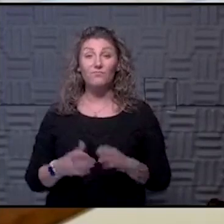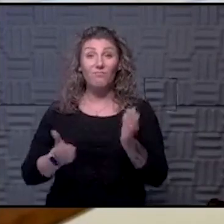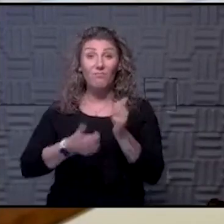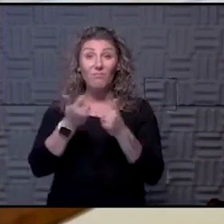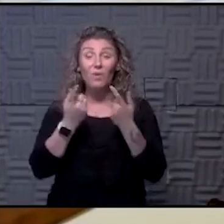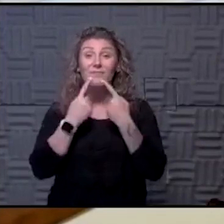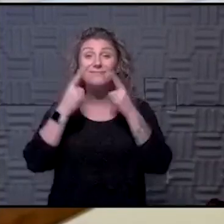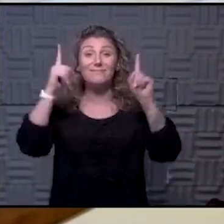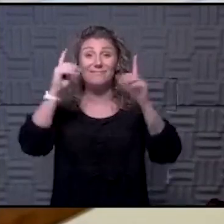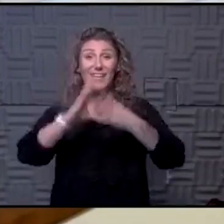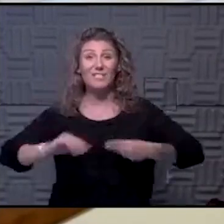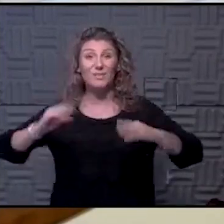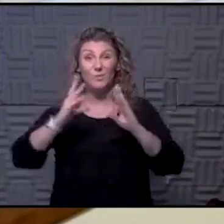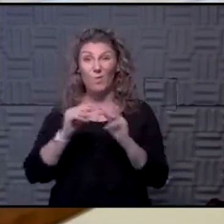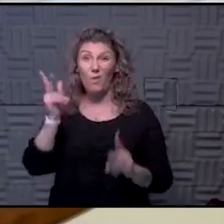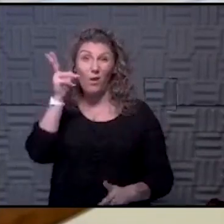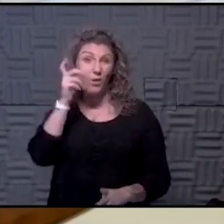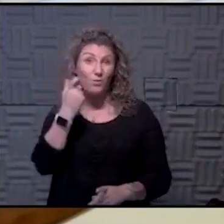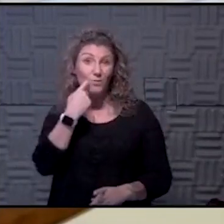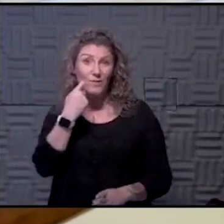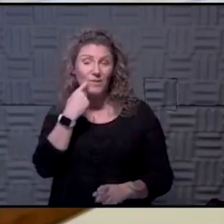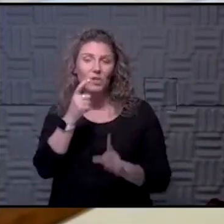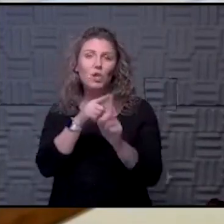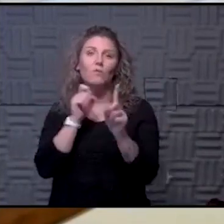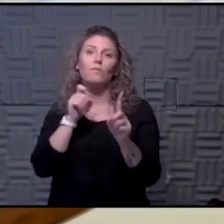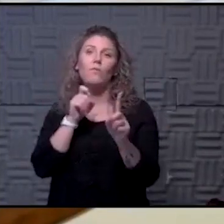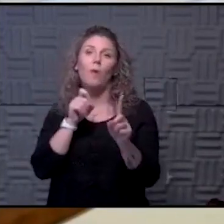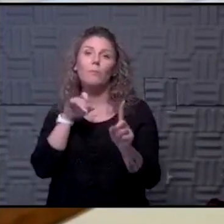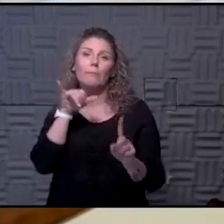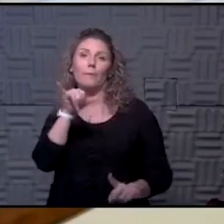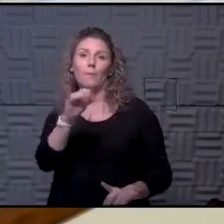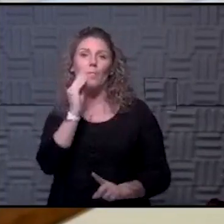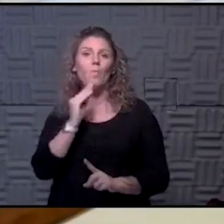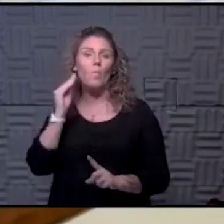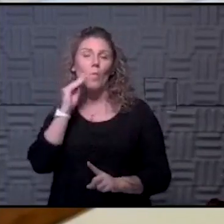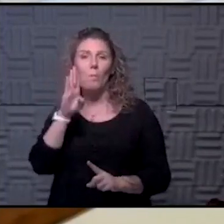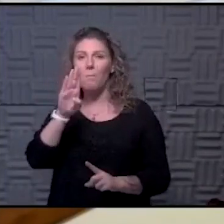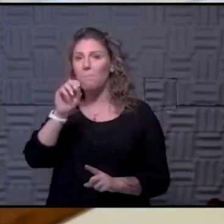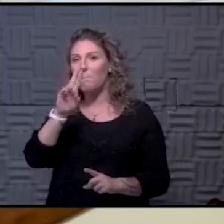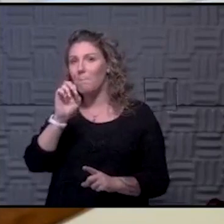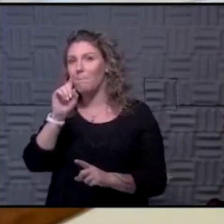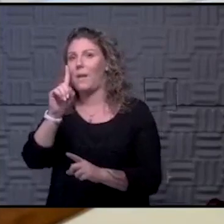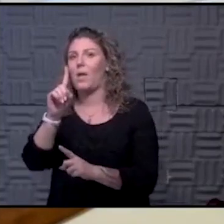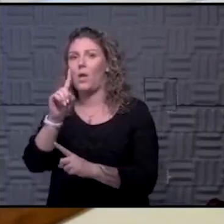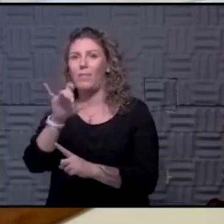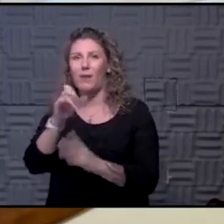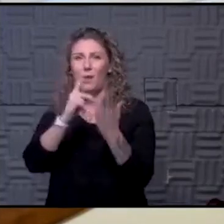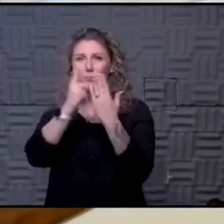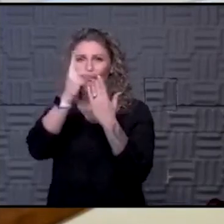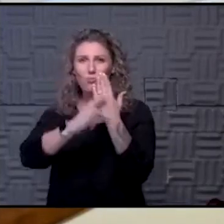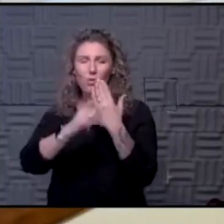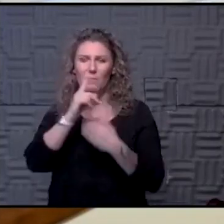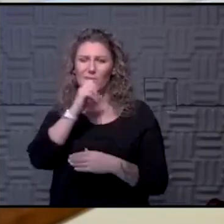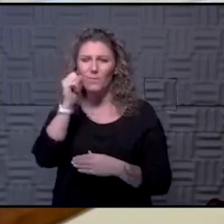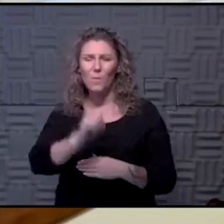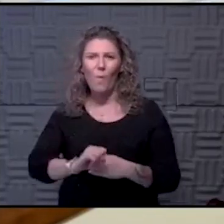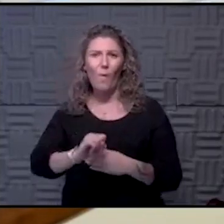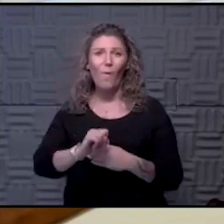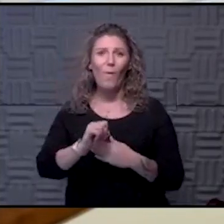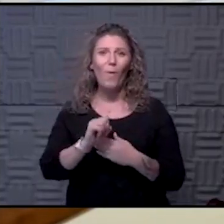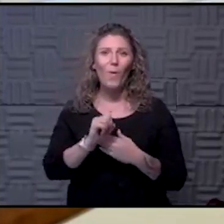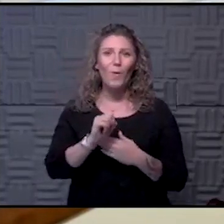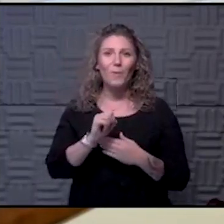success stories that I've heard lately have come from that homebound program. I talked to an older couple just a few weeks ago that